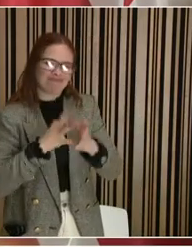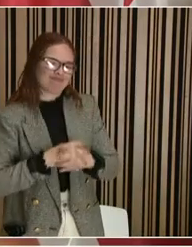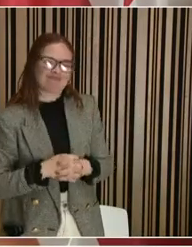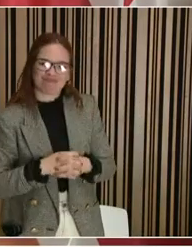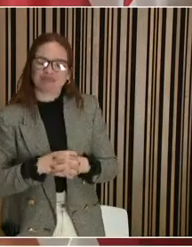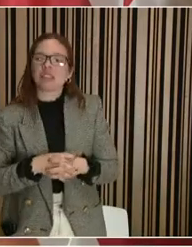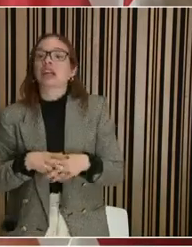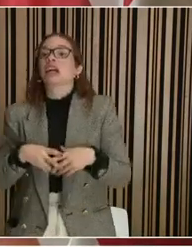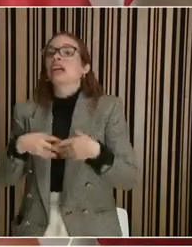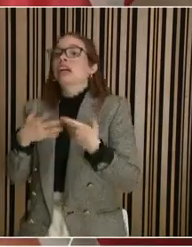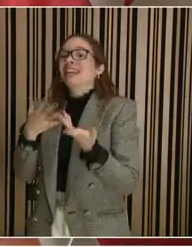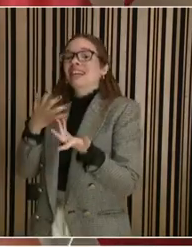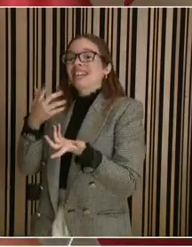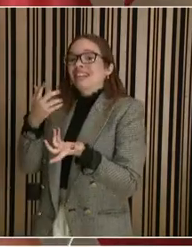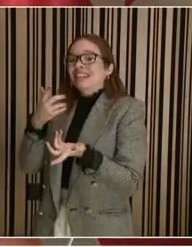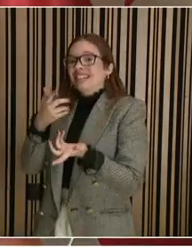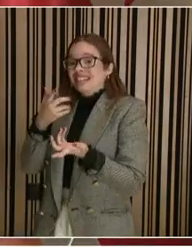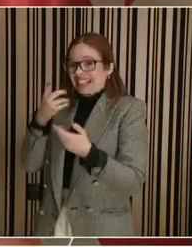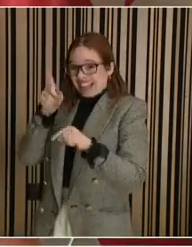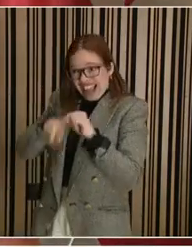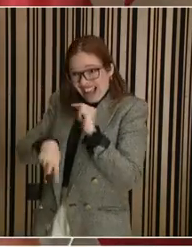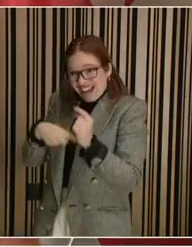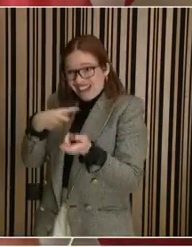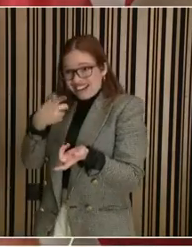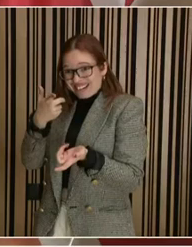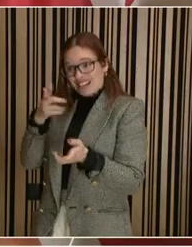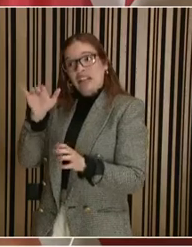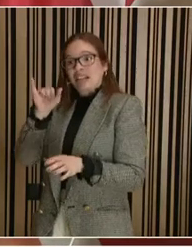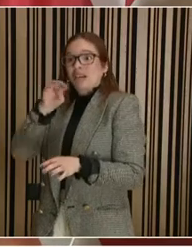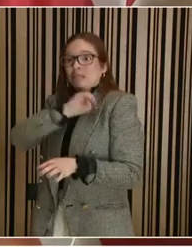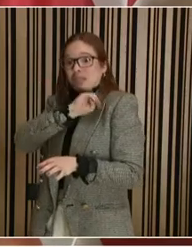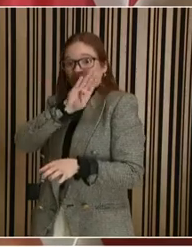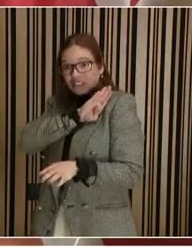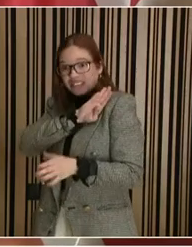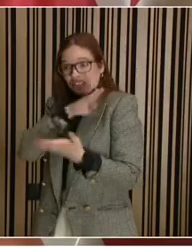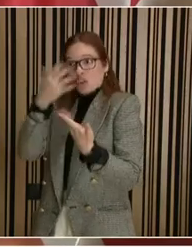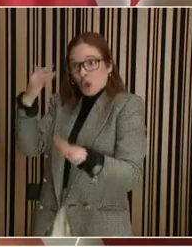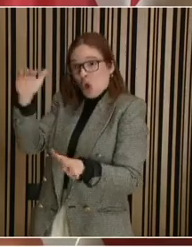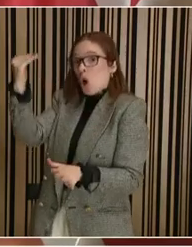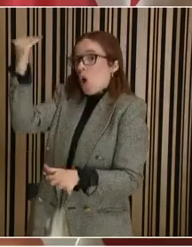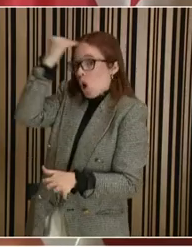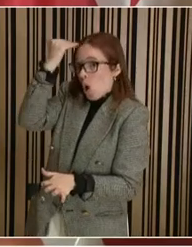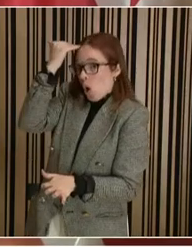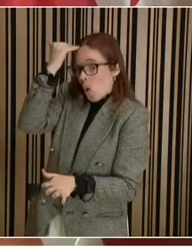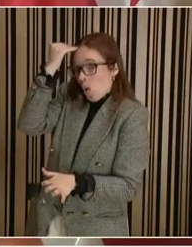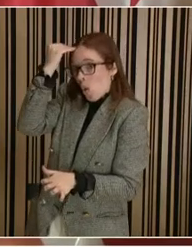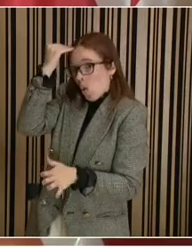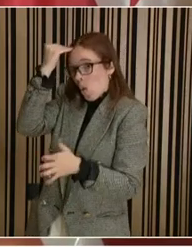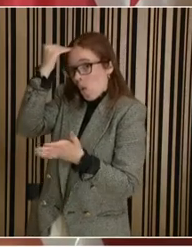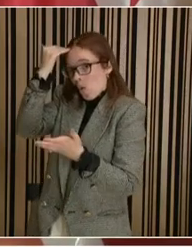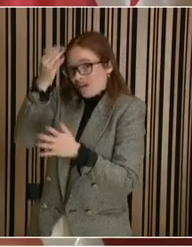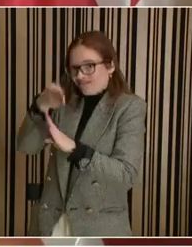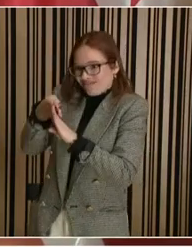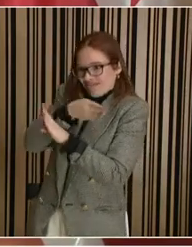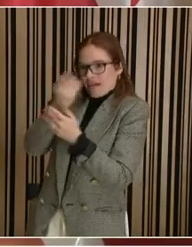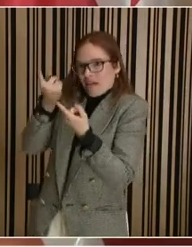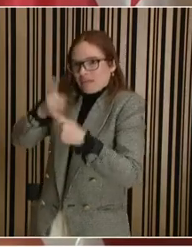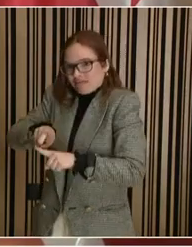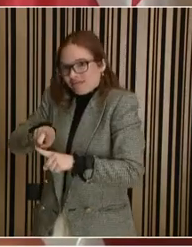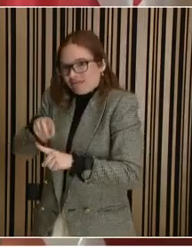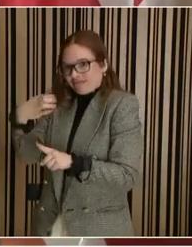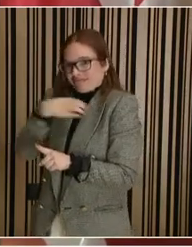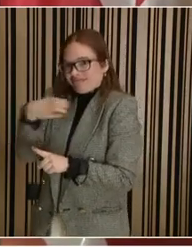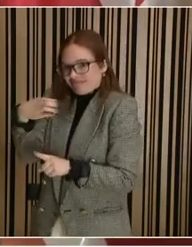on behalf of the mayor whether or not Mayor Bowser had been made aware prior to the allegations you received on the 8th of any